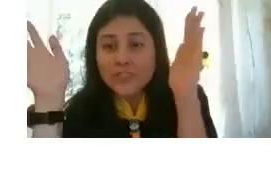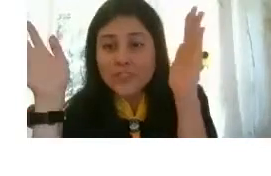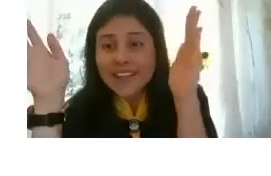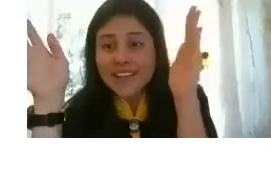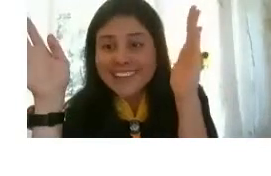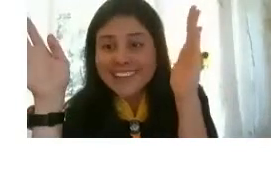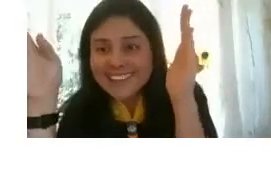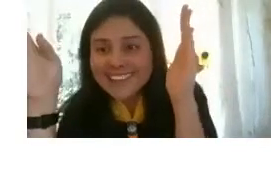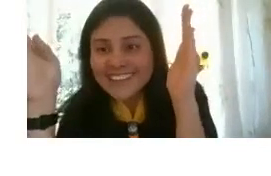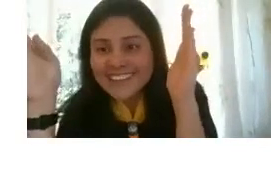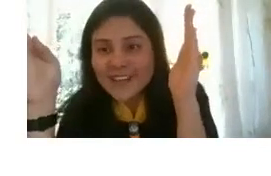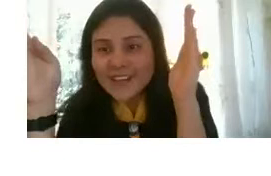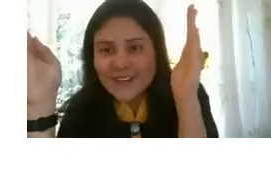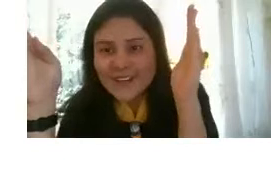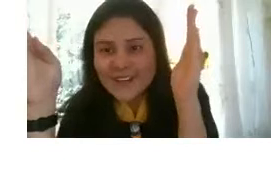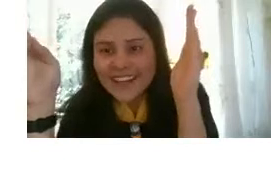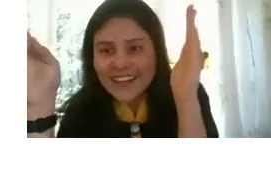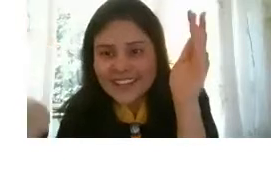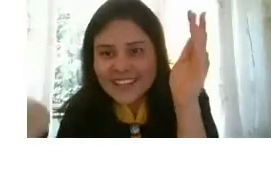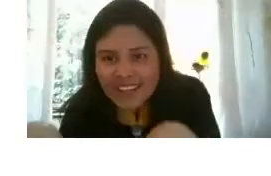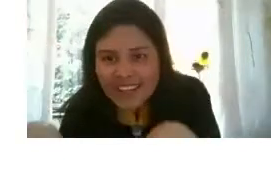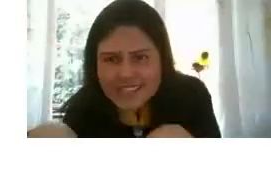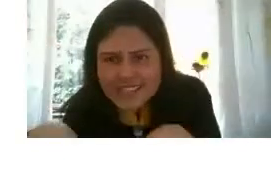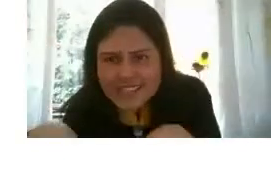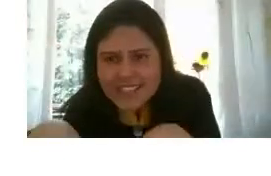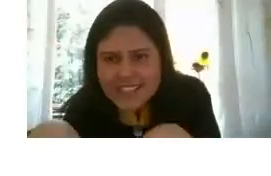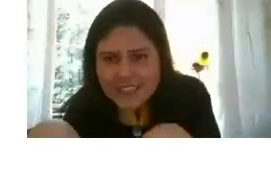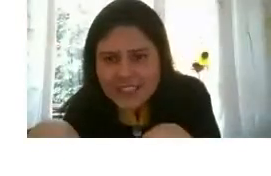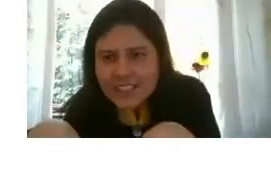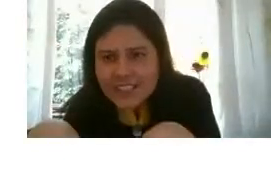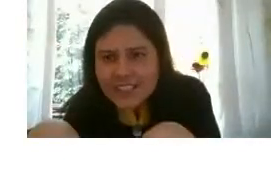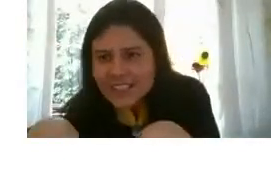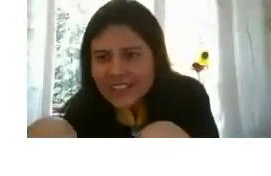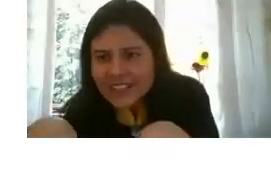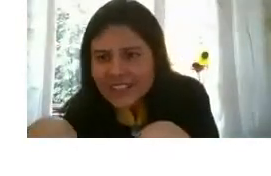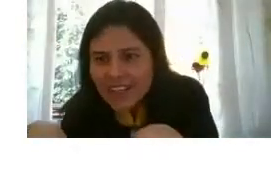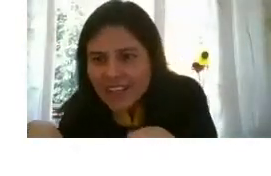try? Yes? Okay, David?